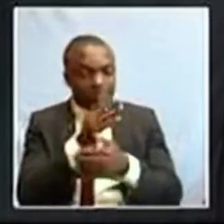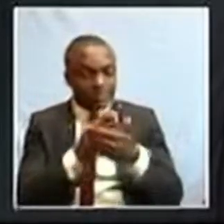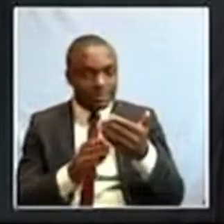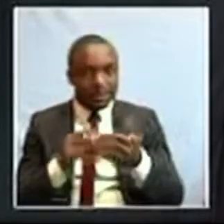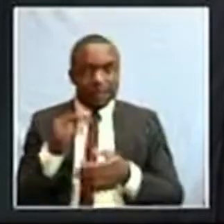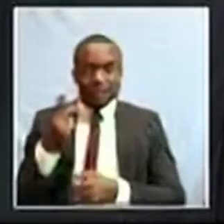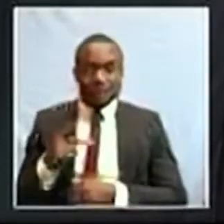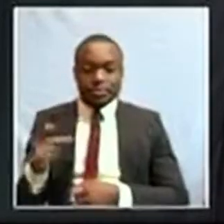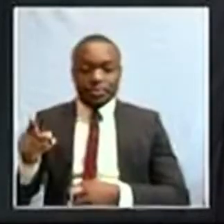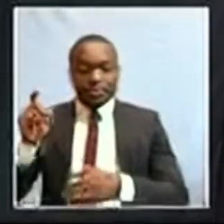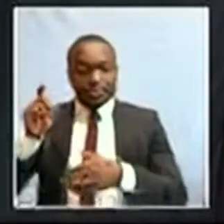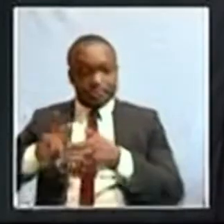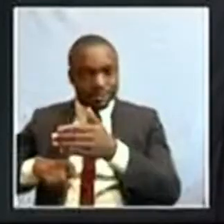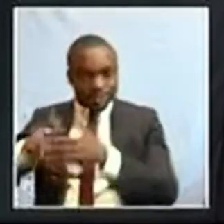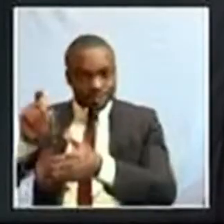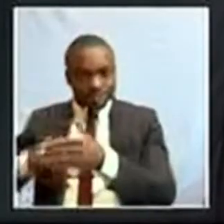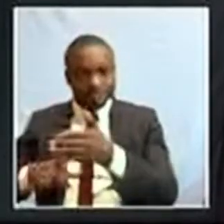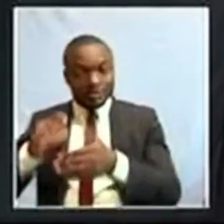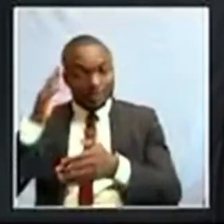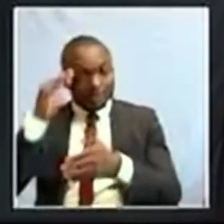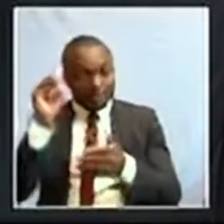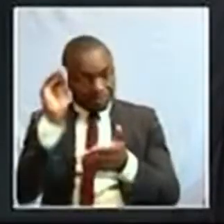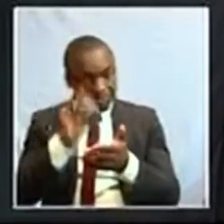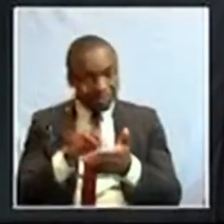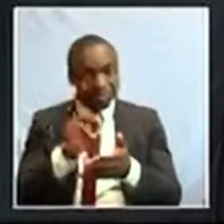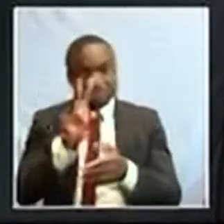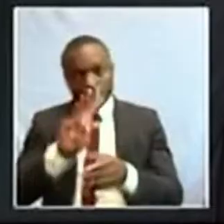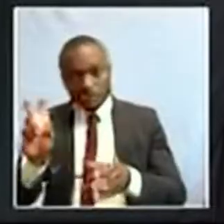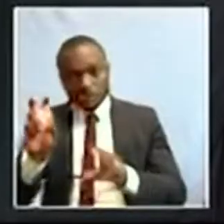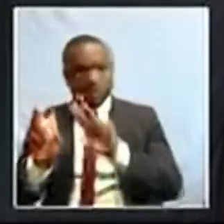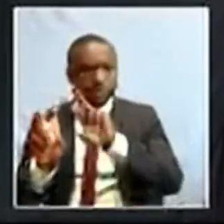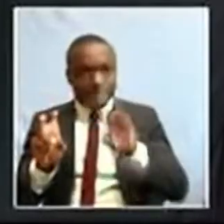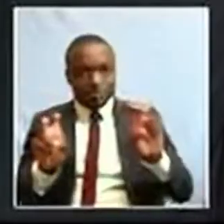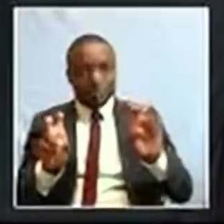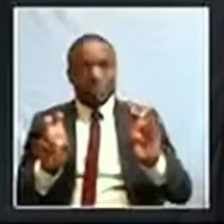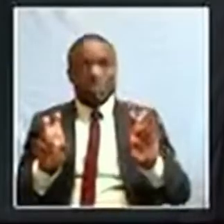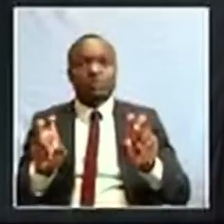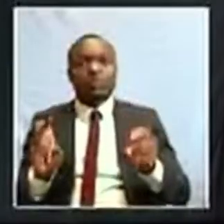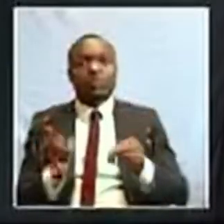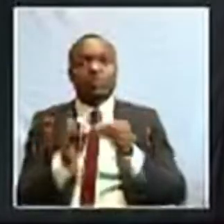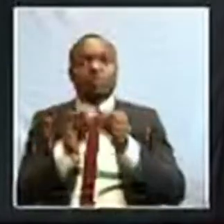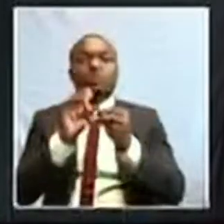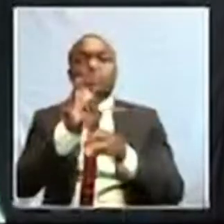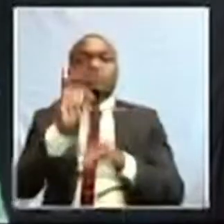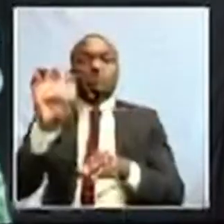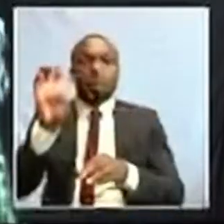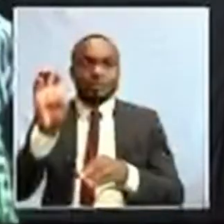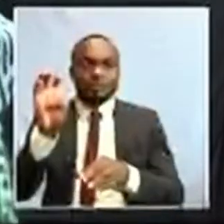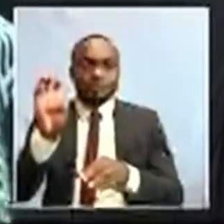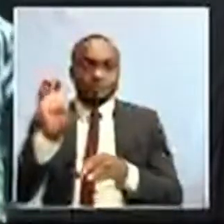property rates. That's where we've indicated a 200 and 200, which is coming to 400. I submit, Chair.